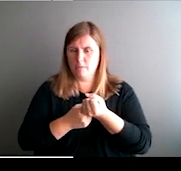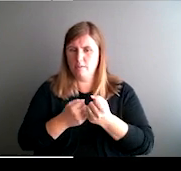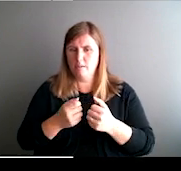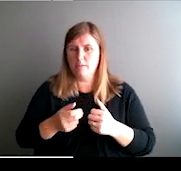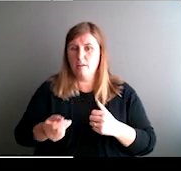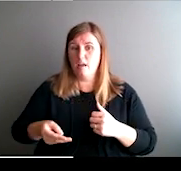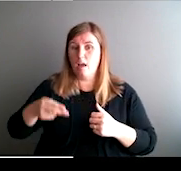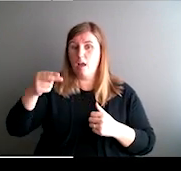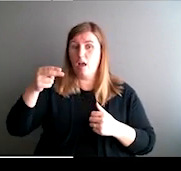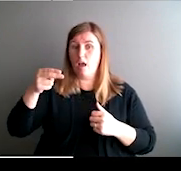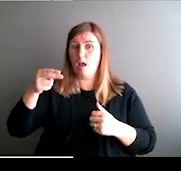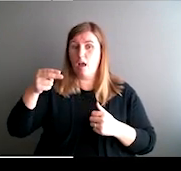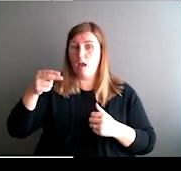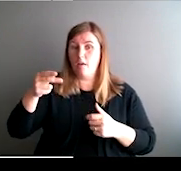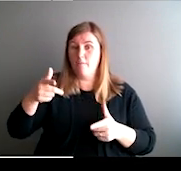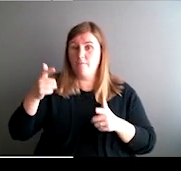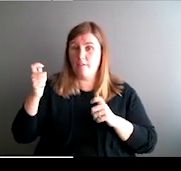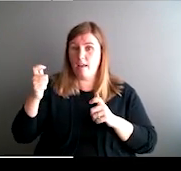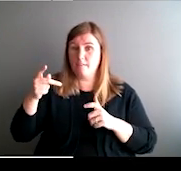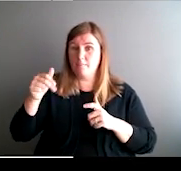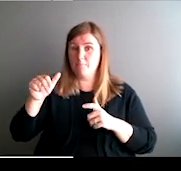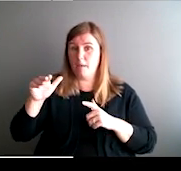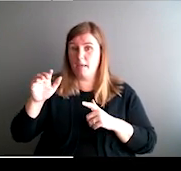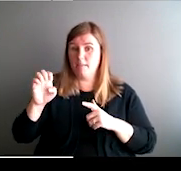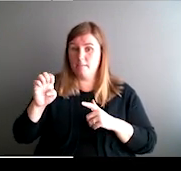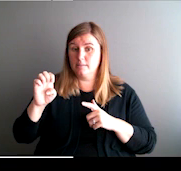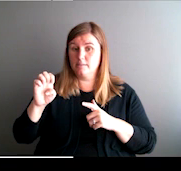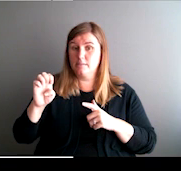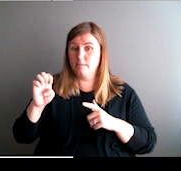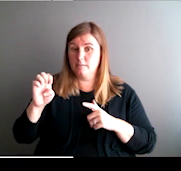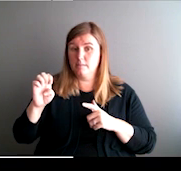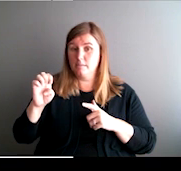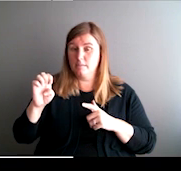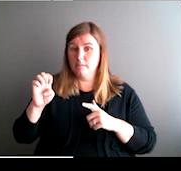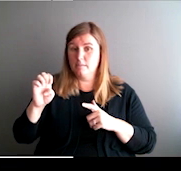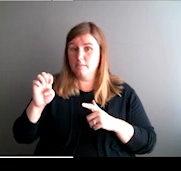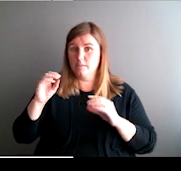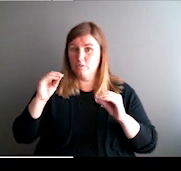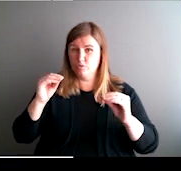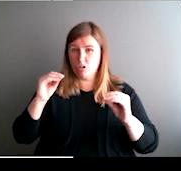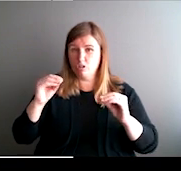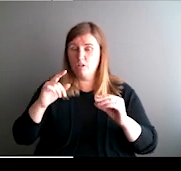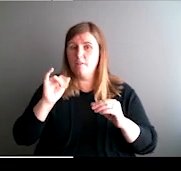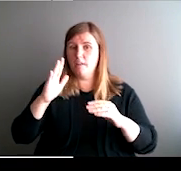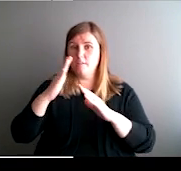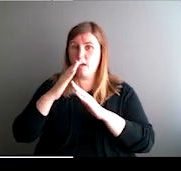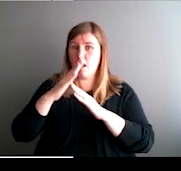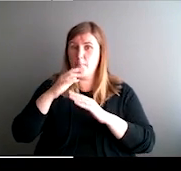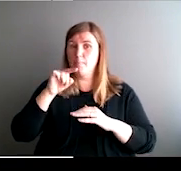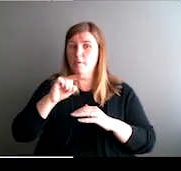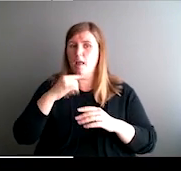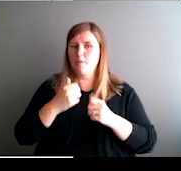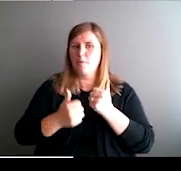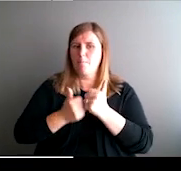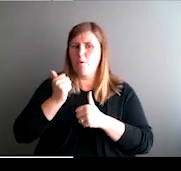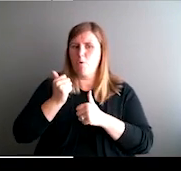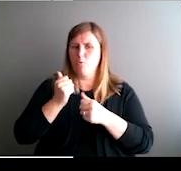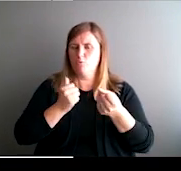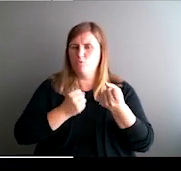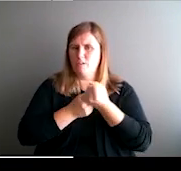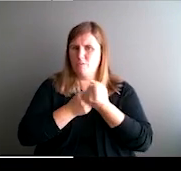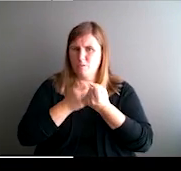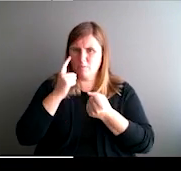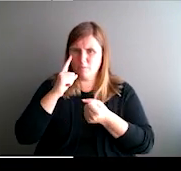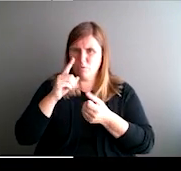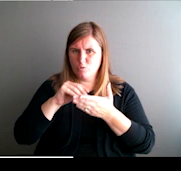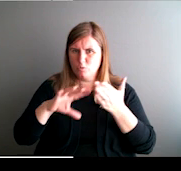the the fast-paced instruction up at the top, that contacted the most reinforcement for the